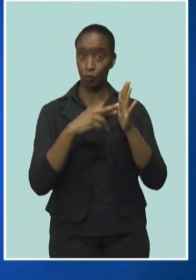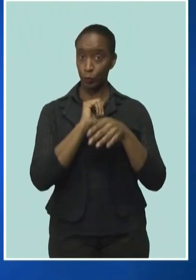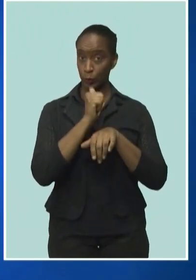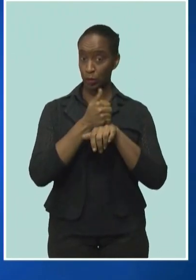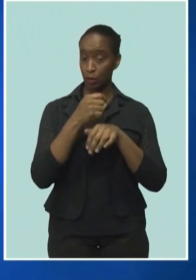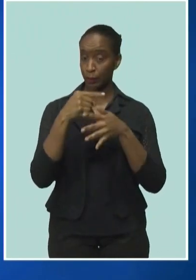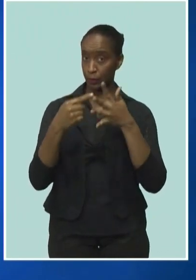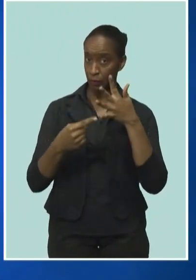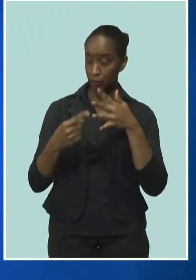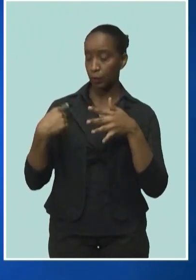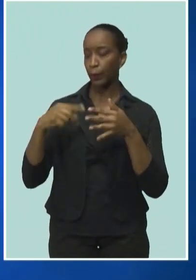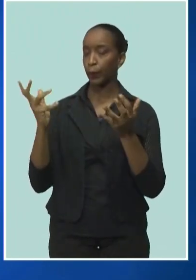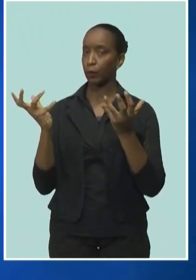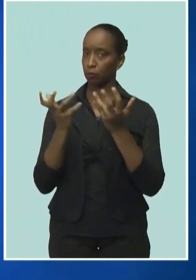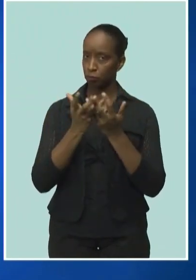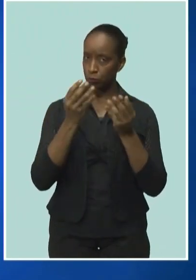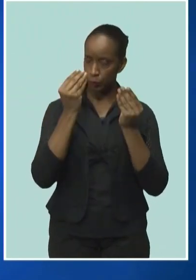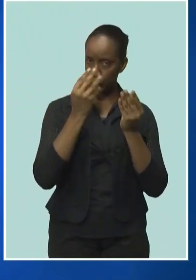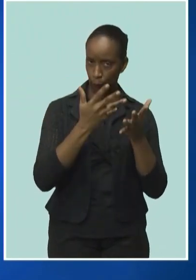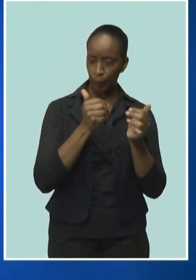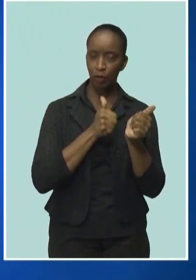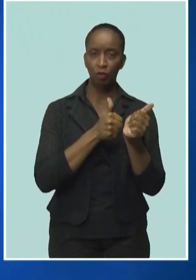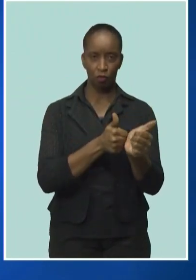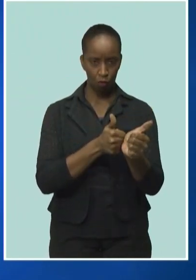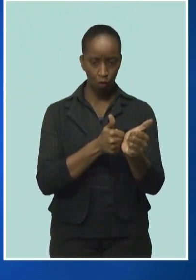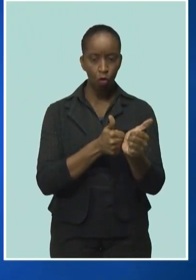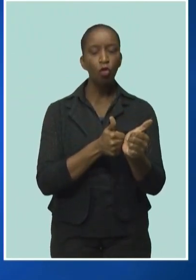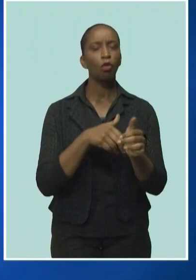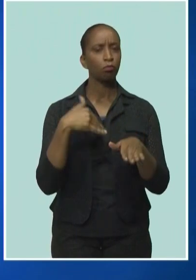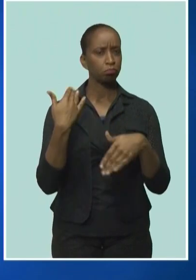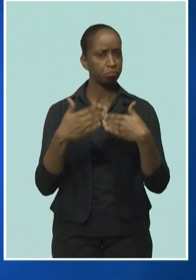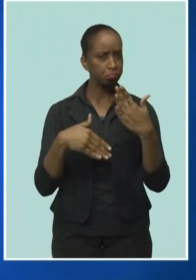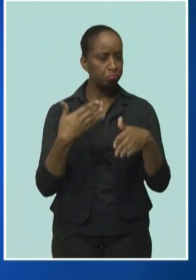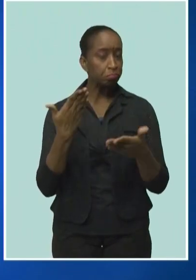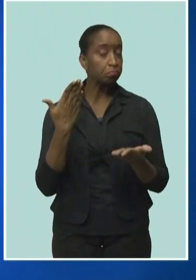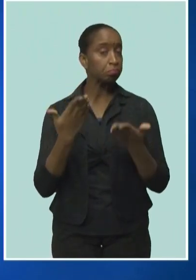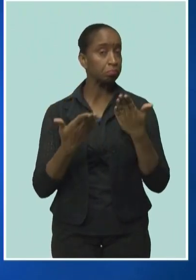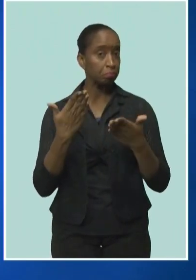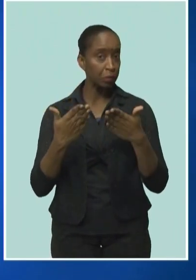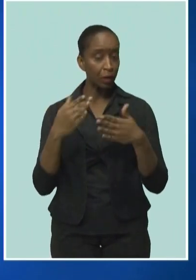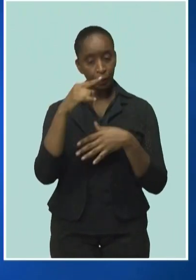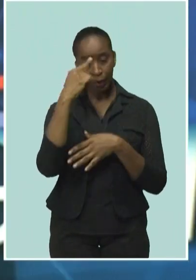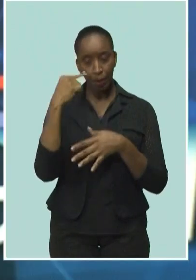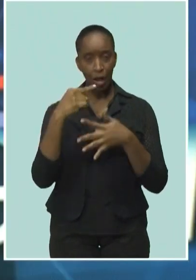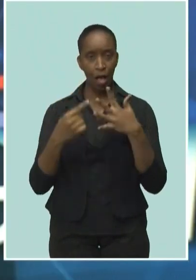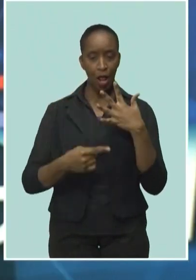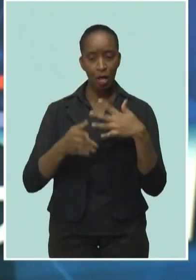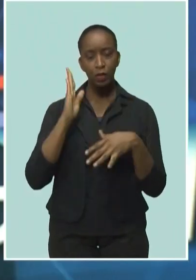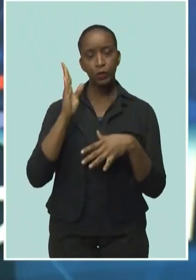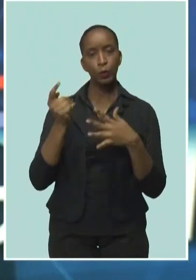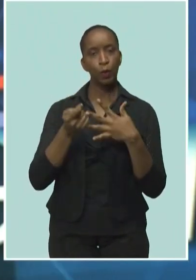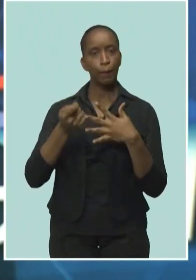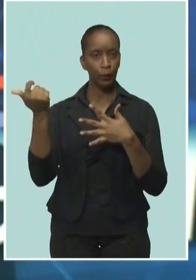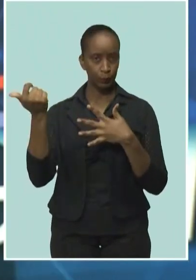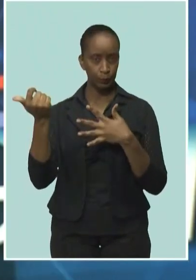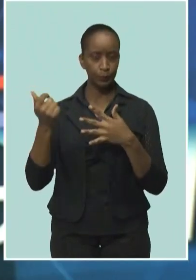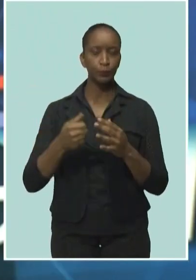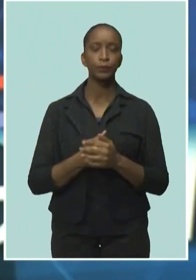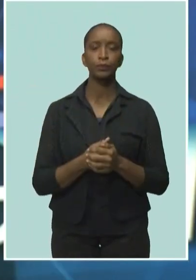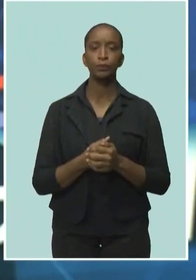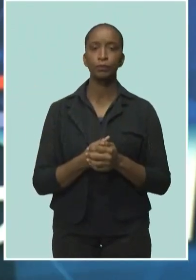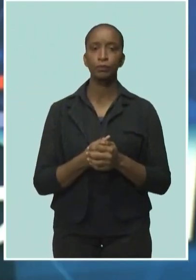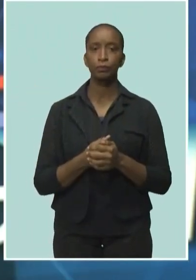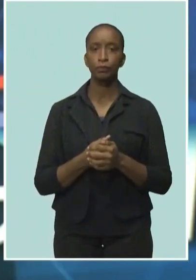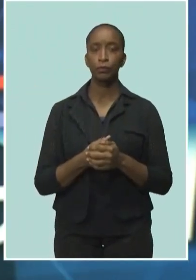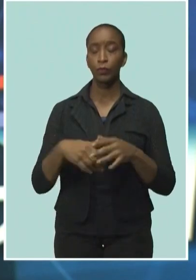reduced significantly. So at least making these changes does still keep us on the playing field. And President of the Institute